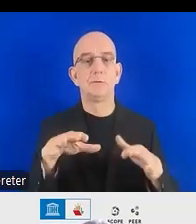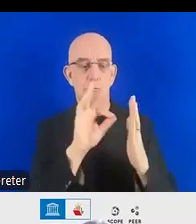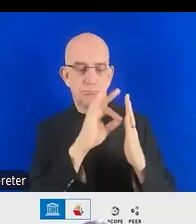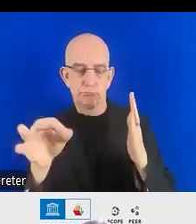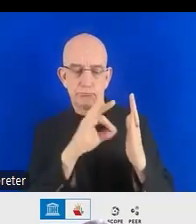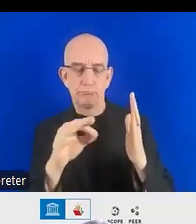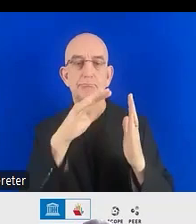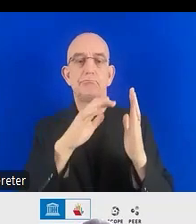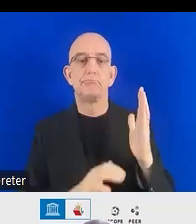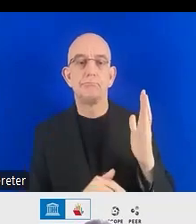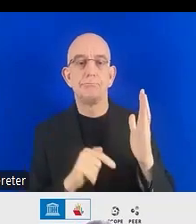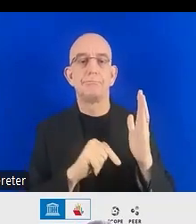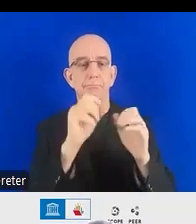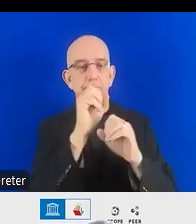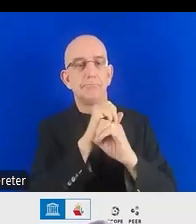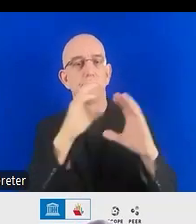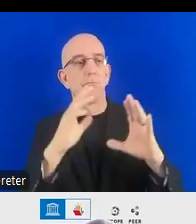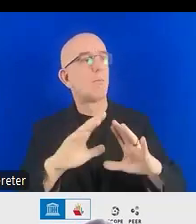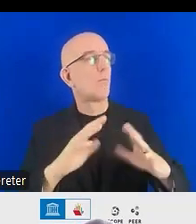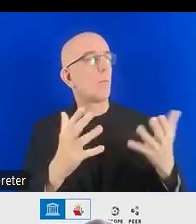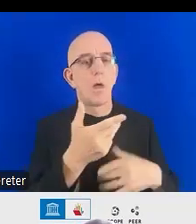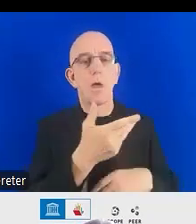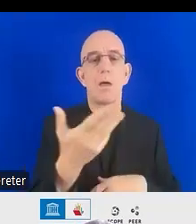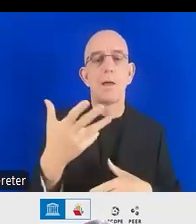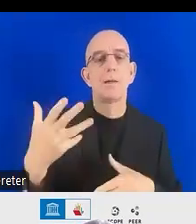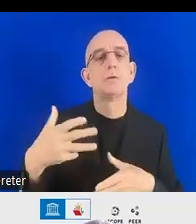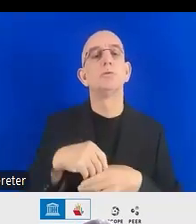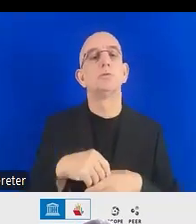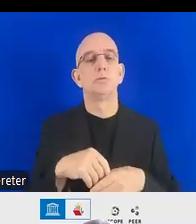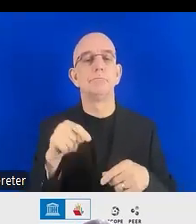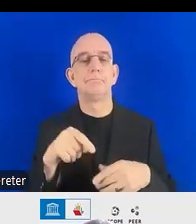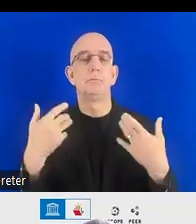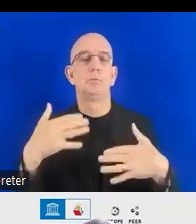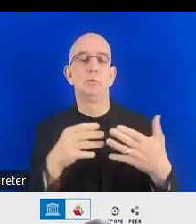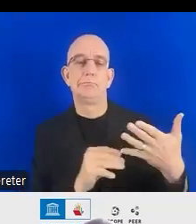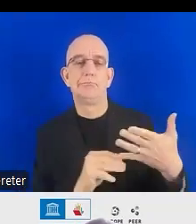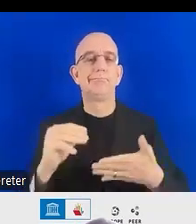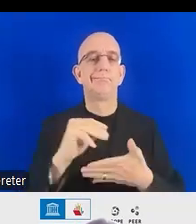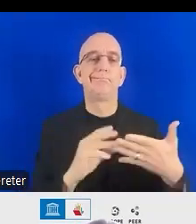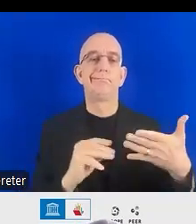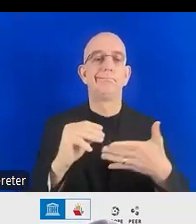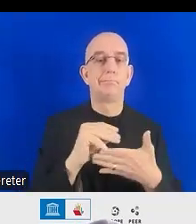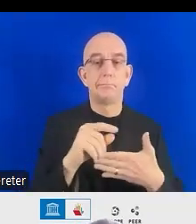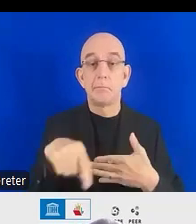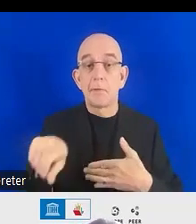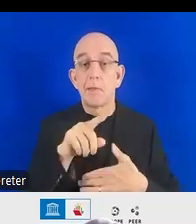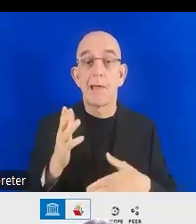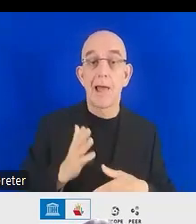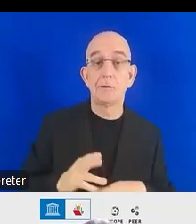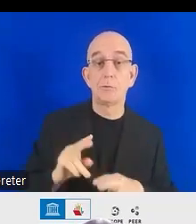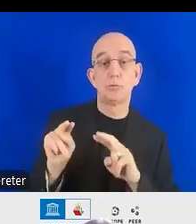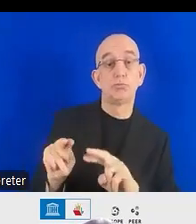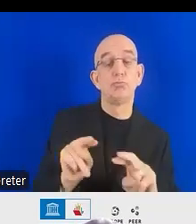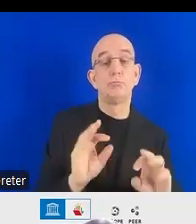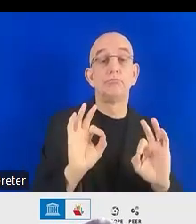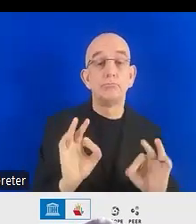individualized education plans, flexible curricula, and assessment that are adapted to learners' needs and follow